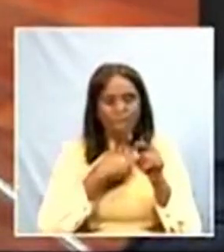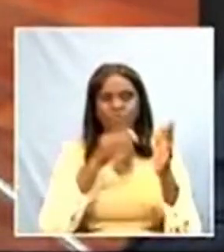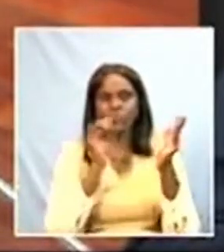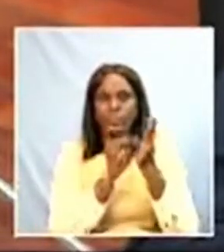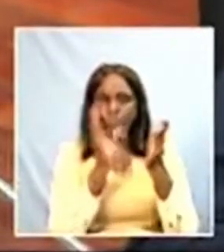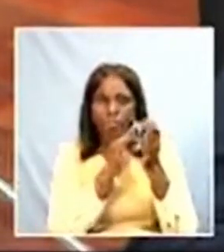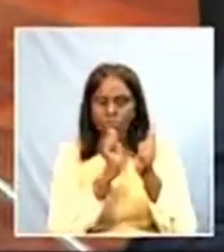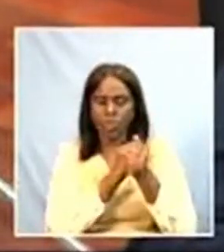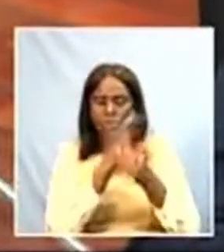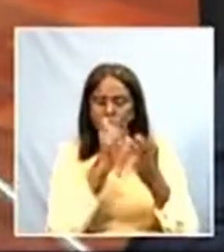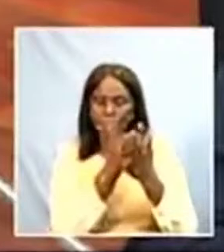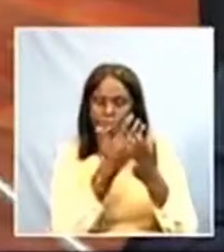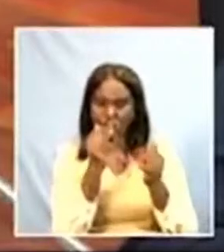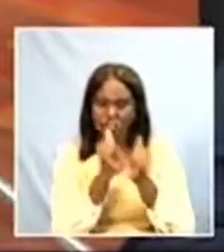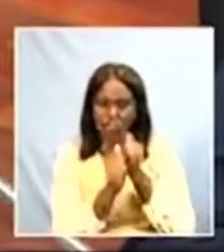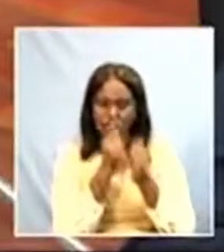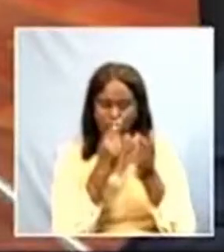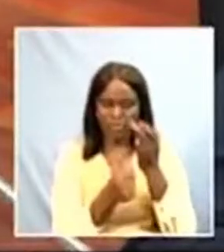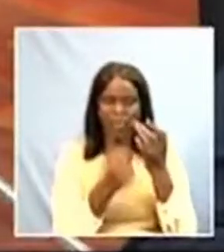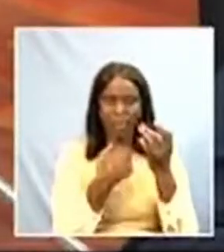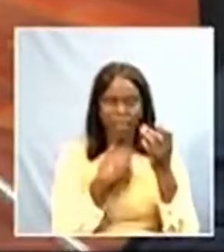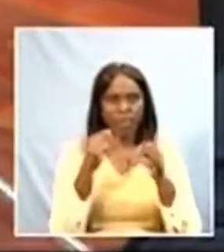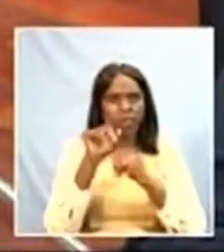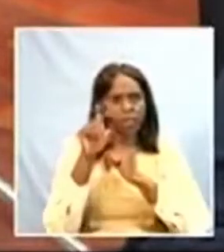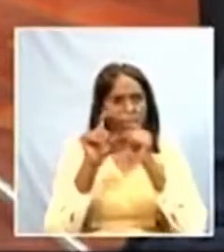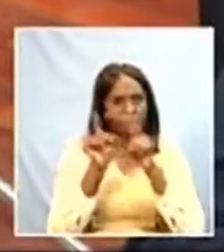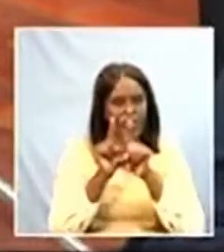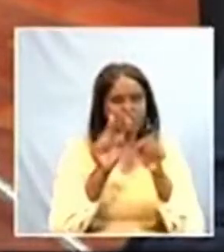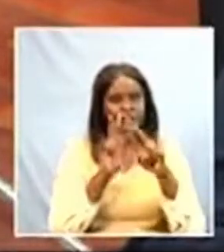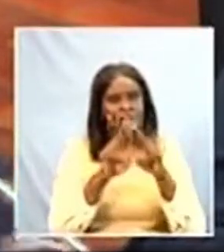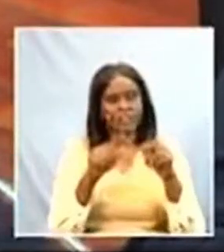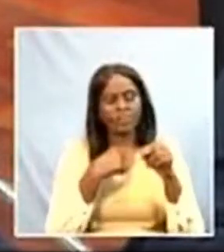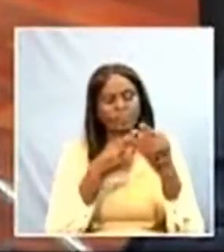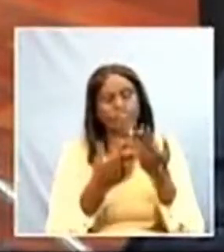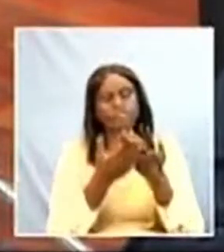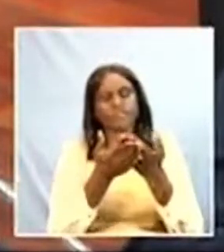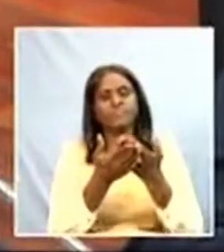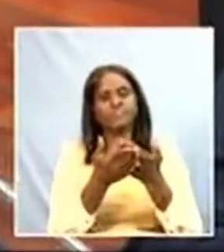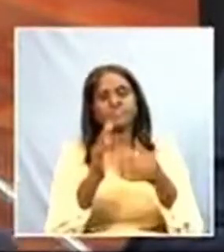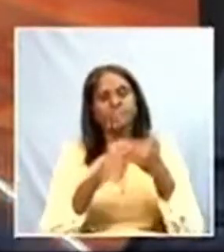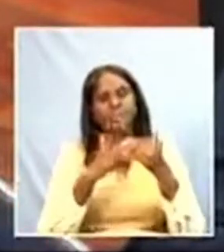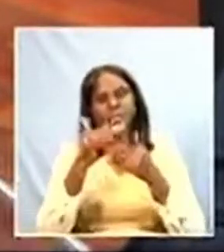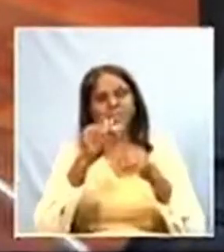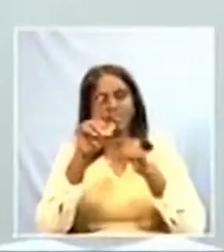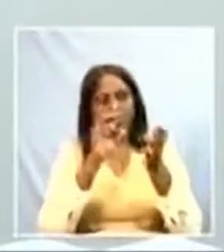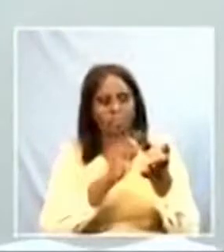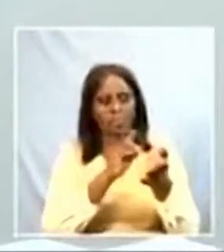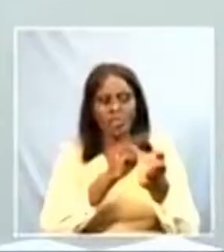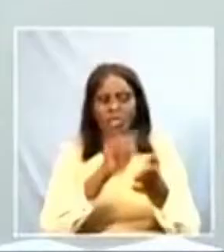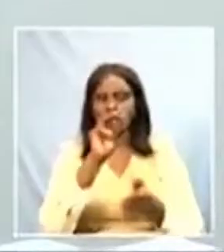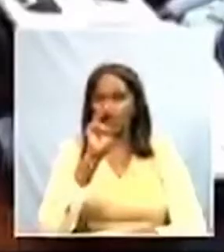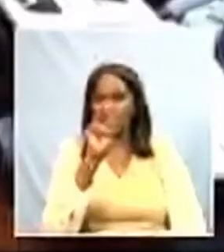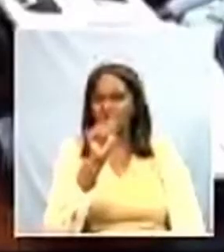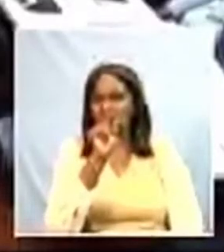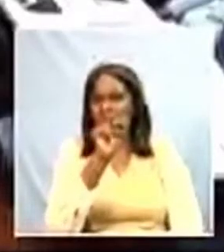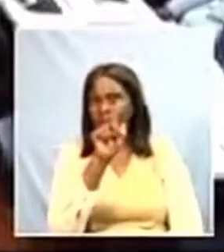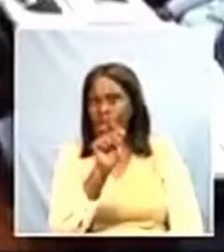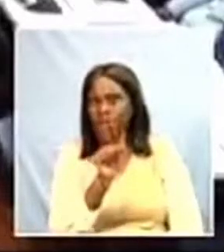inscribed all the assets that have been queried. Chair, I submit. Next question, Dr. Mwanza.